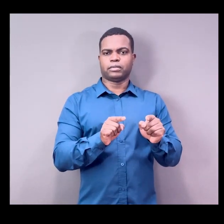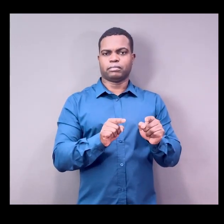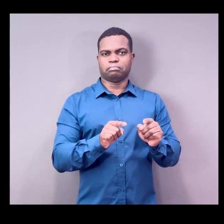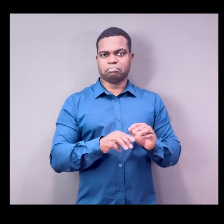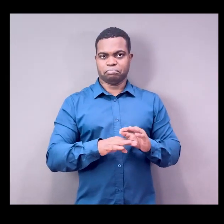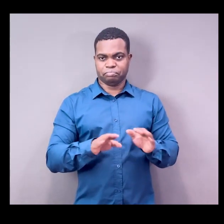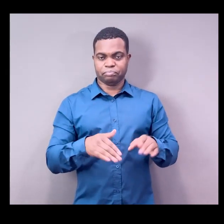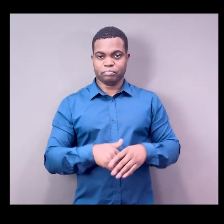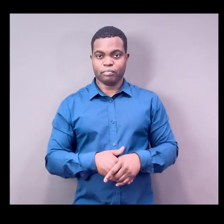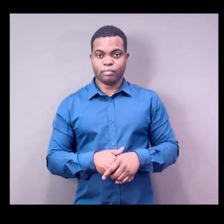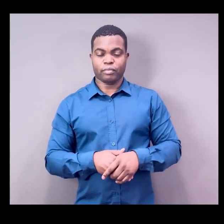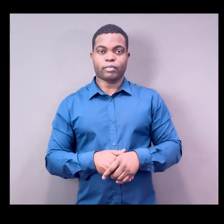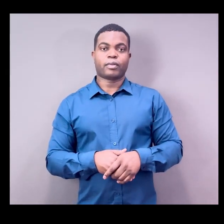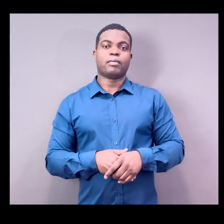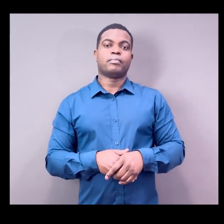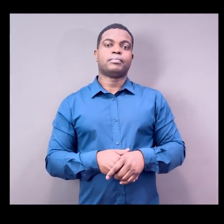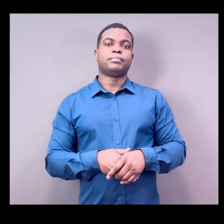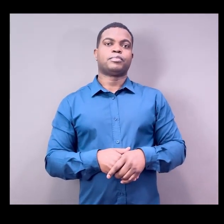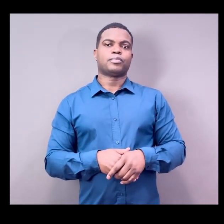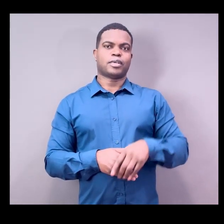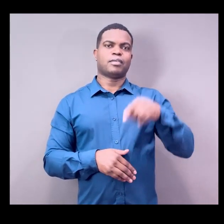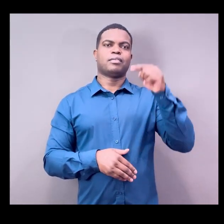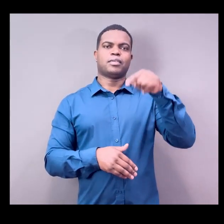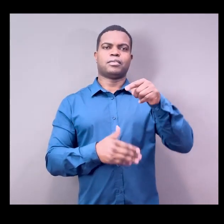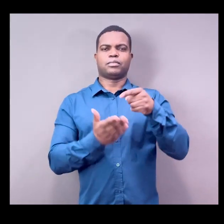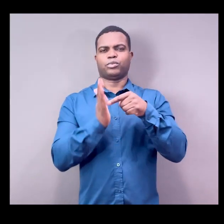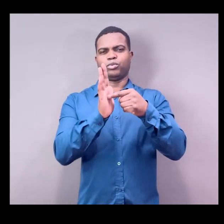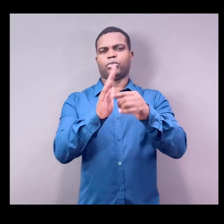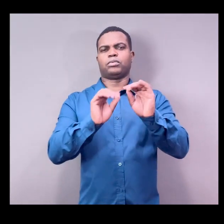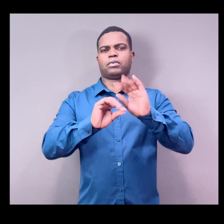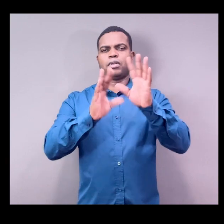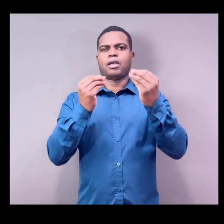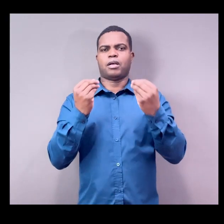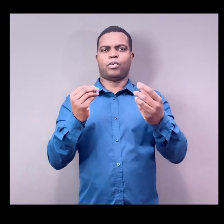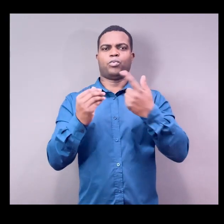identified the threat. So that is how